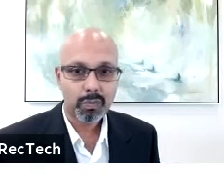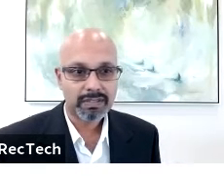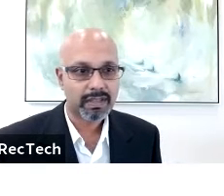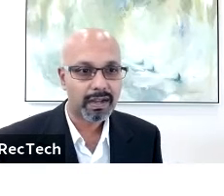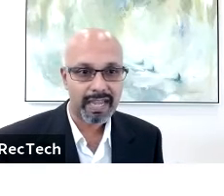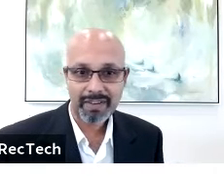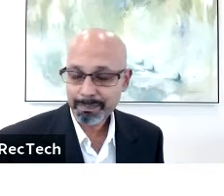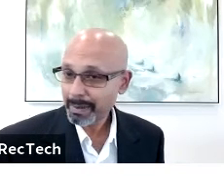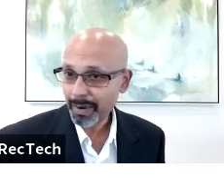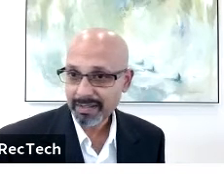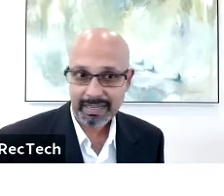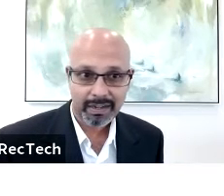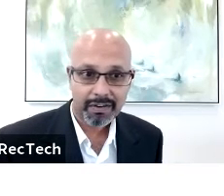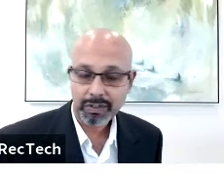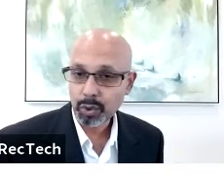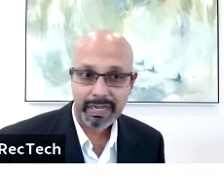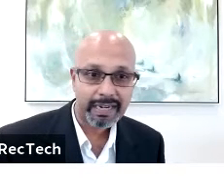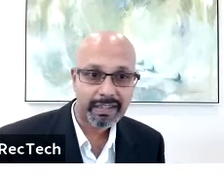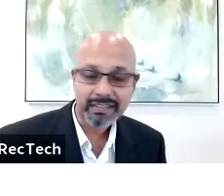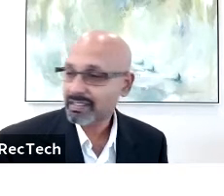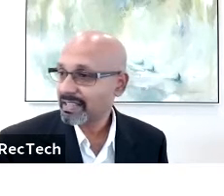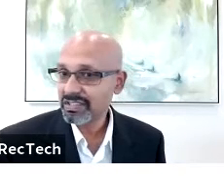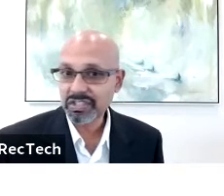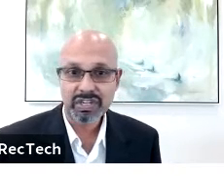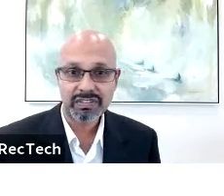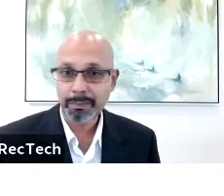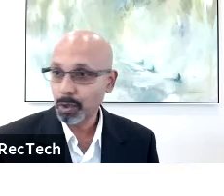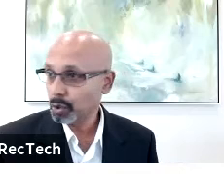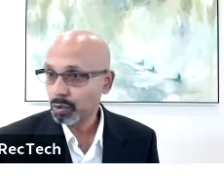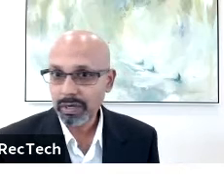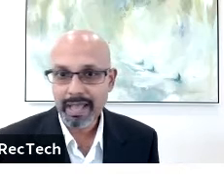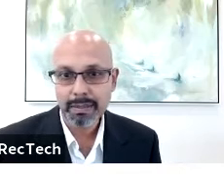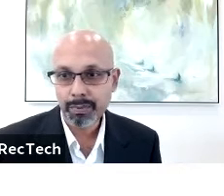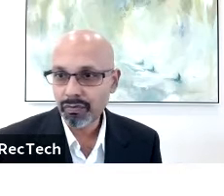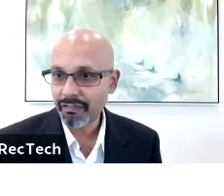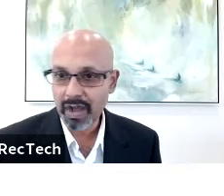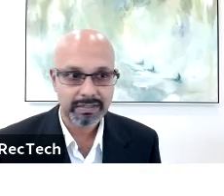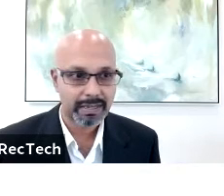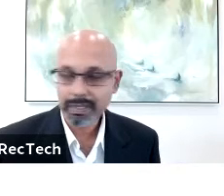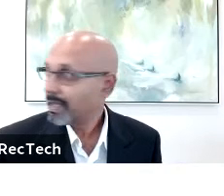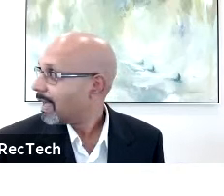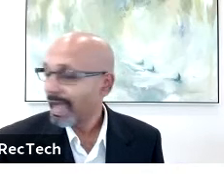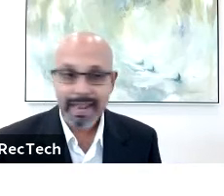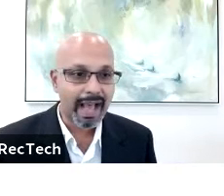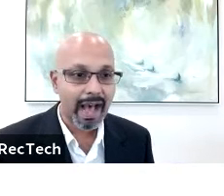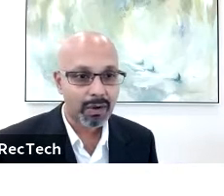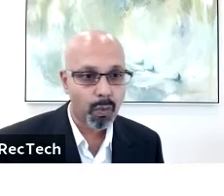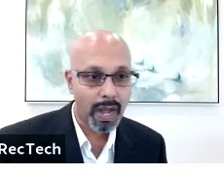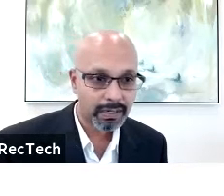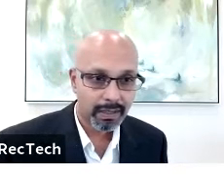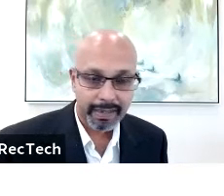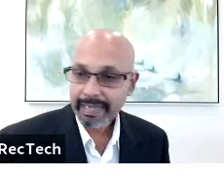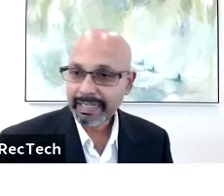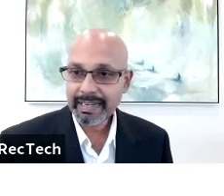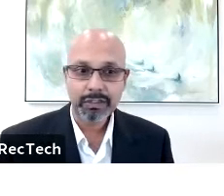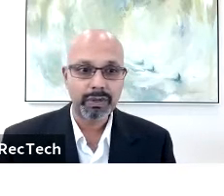D1 was a development project to create an exercise decision support tool as a proof of concept, and